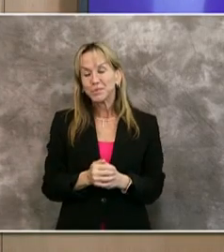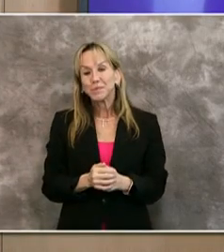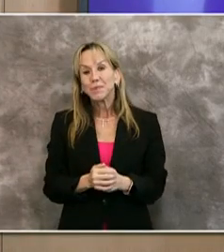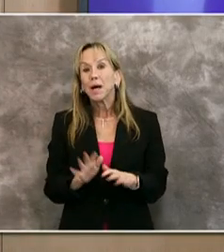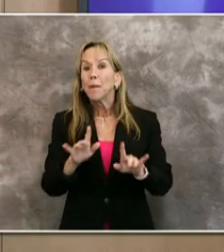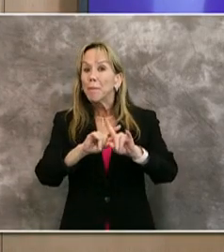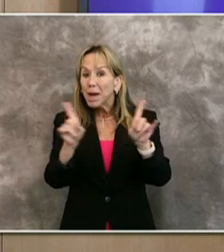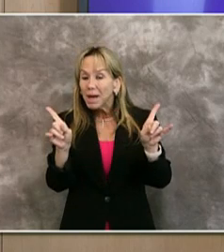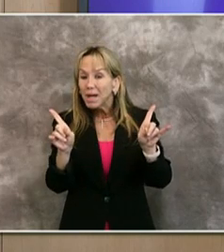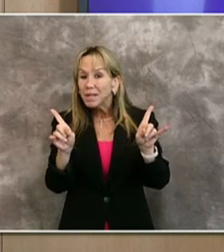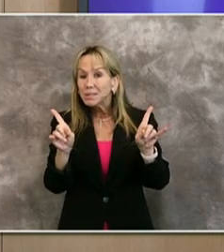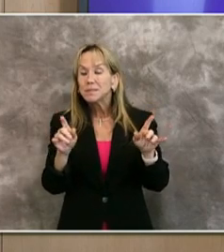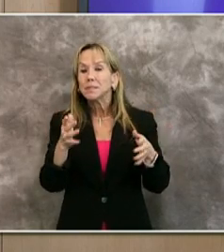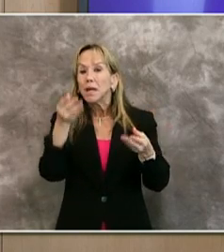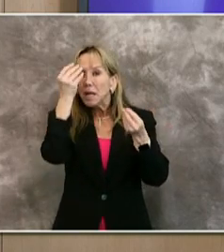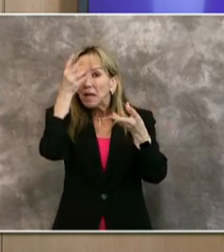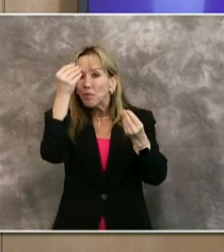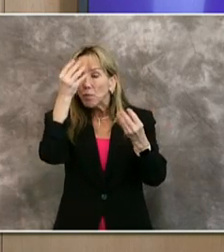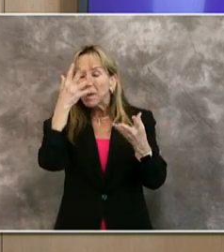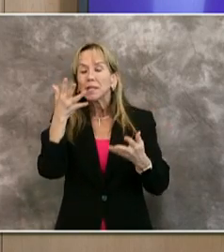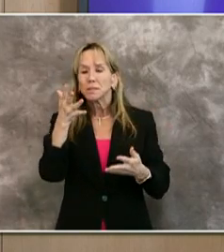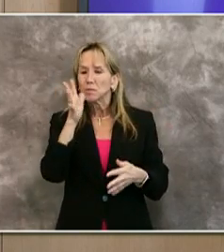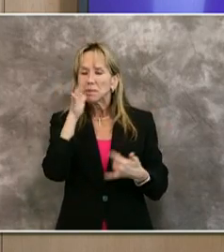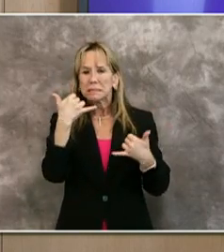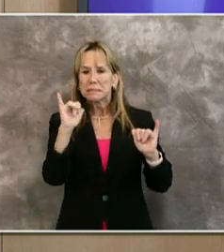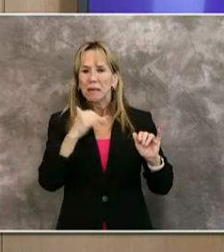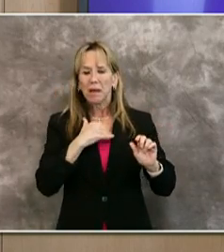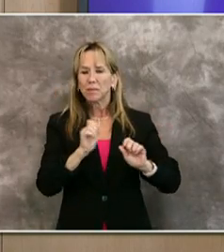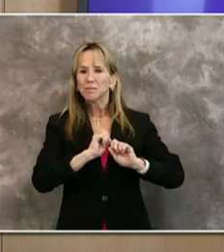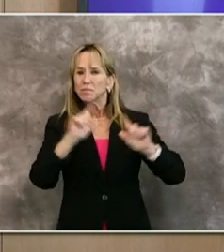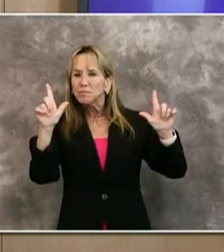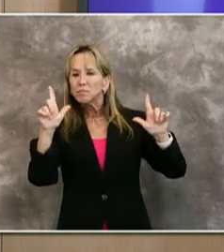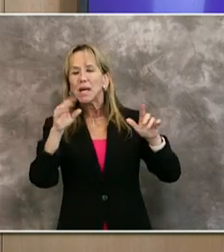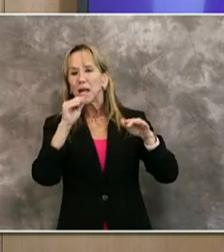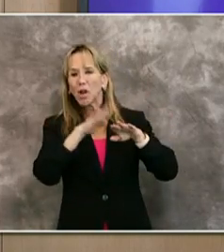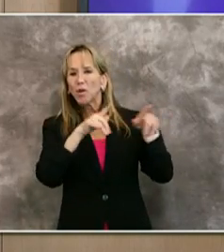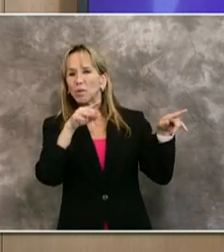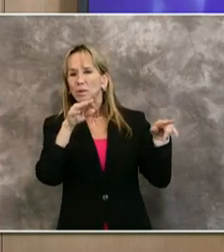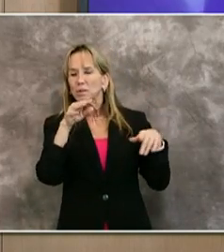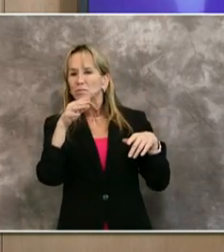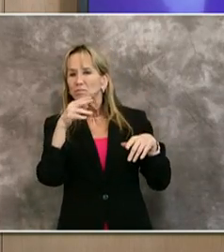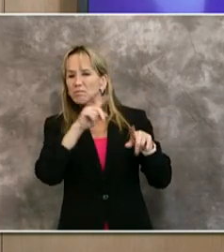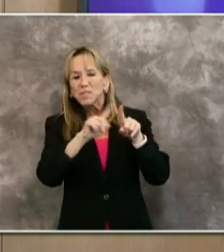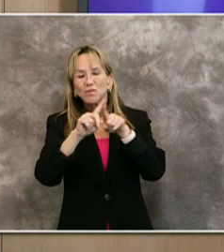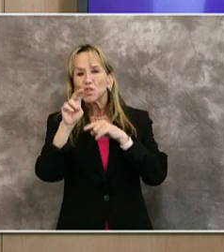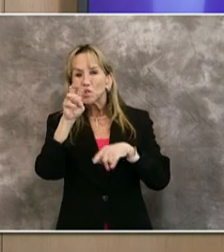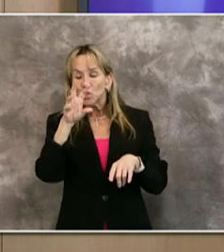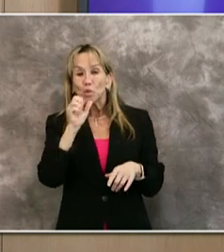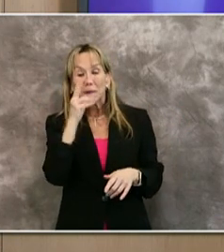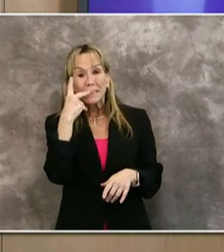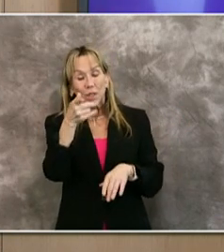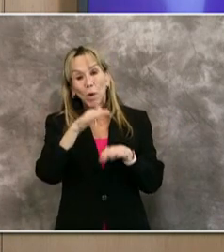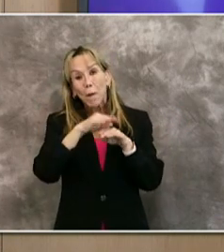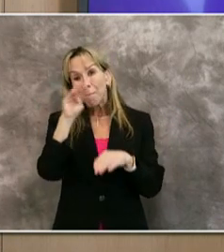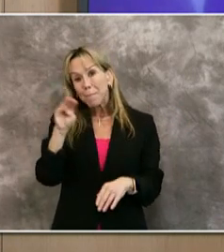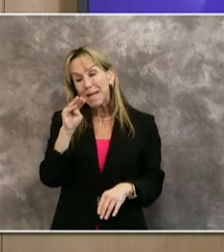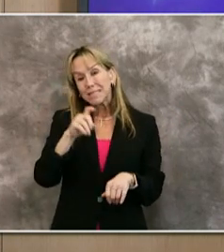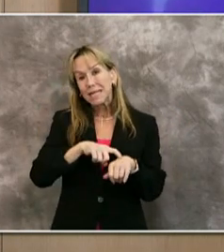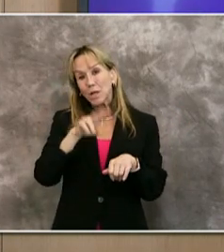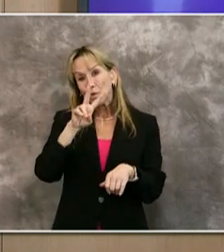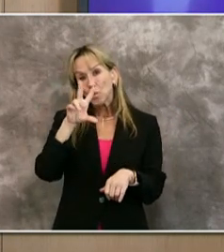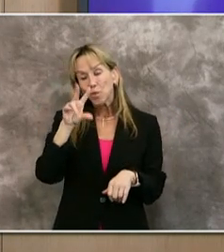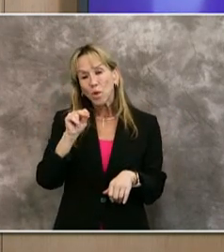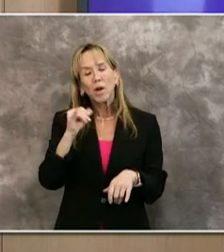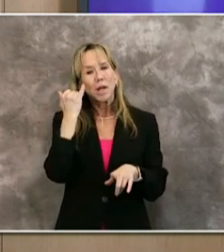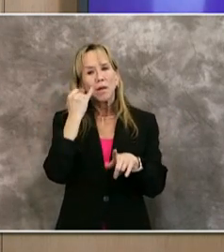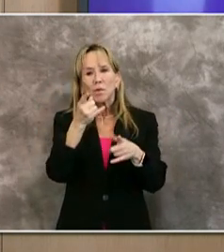excuse me, but updates will be sent to the media, and we will return on Monday at 2:30. Again, for ongoing information,